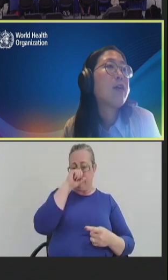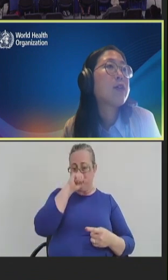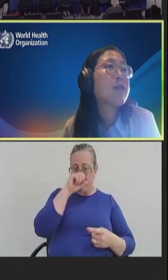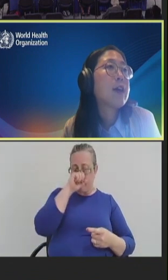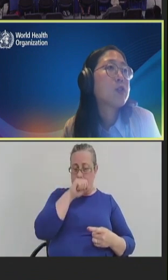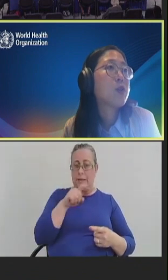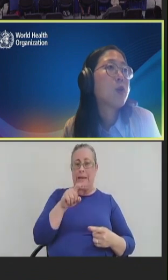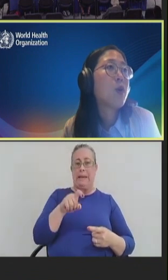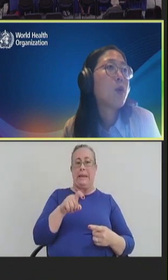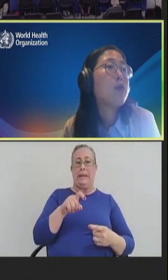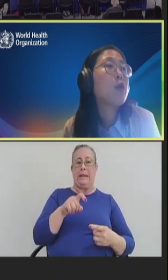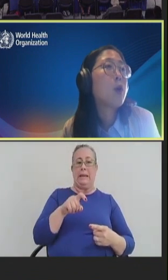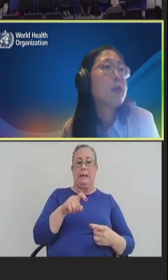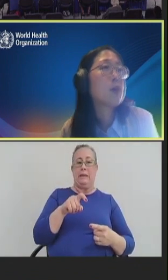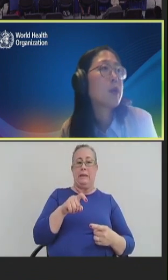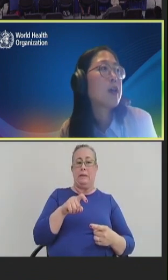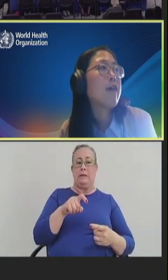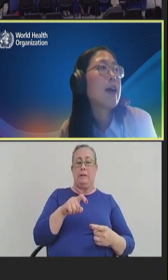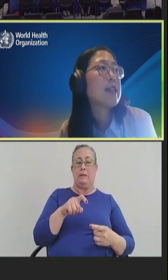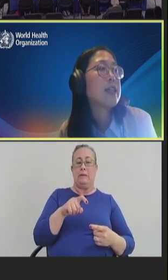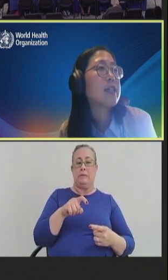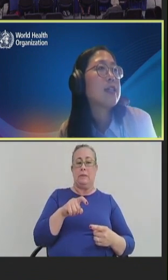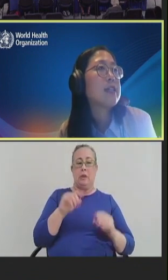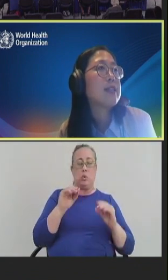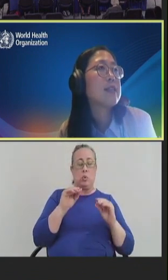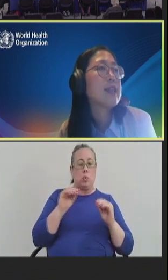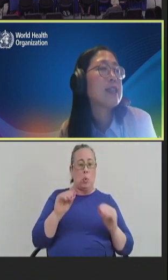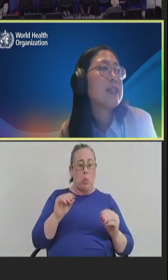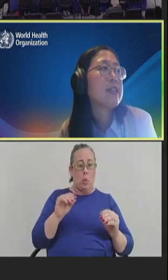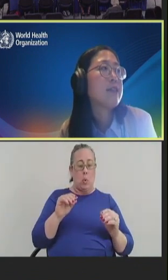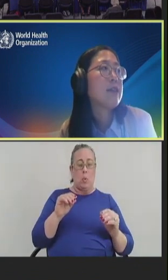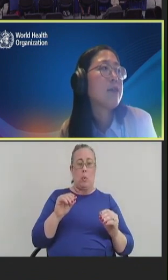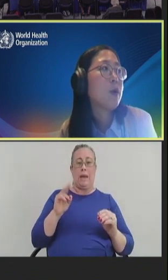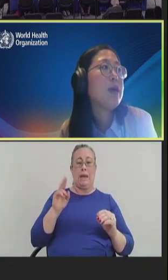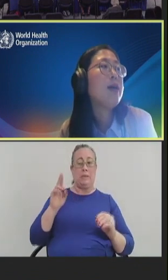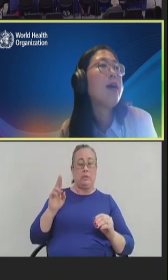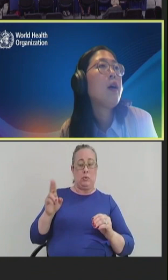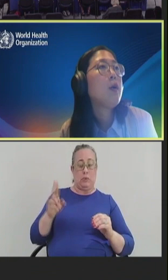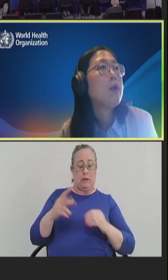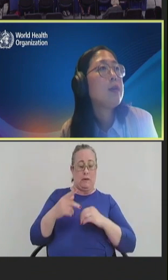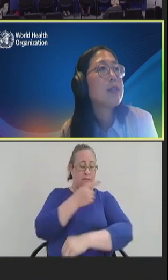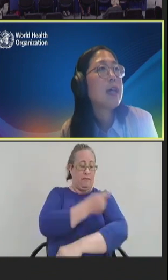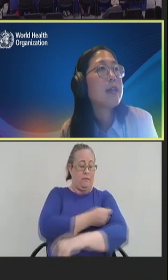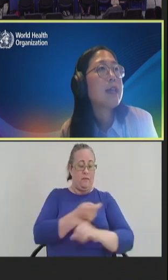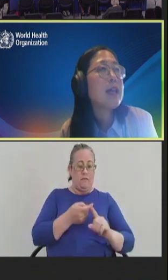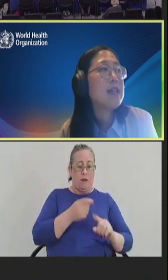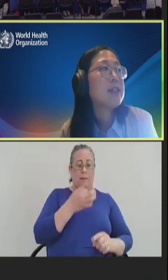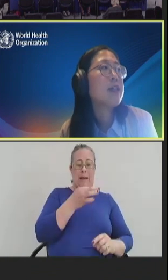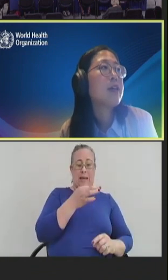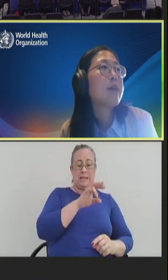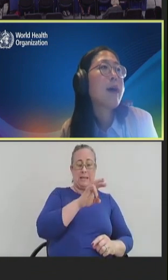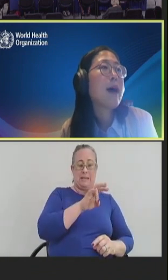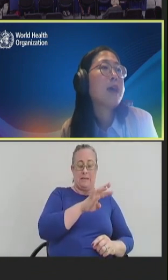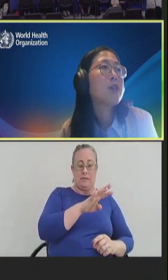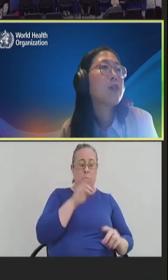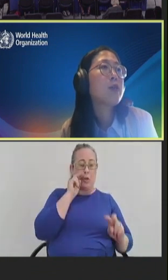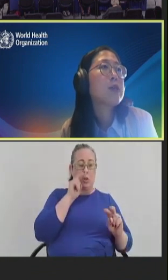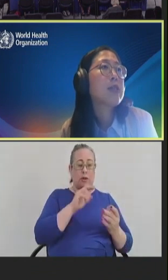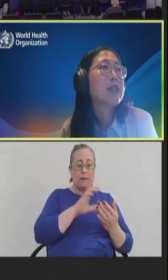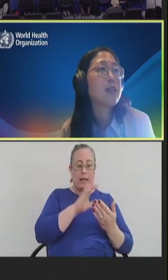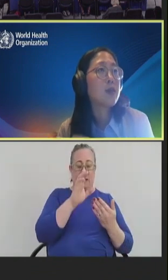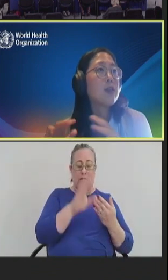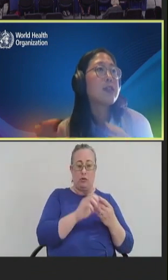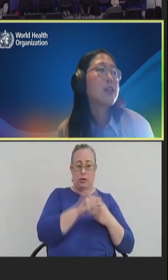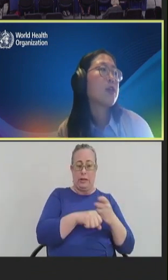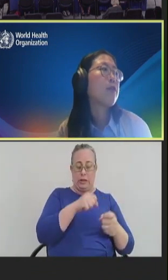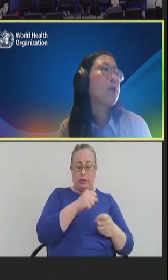needed a counterfactual of no historical vaccination since 1974. We looked at the calendar year impact to